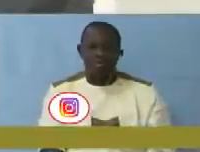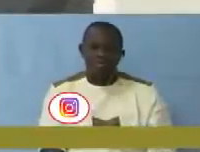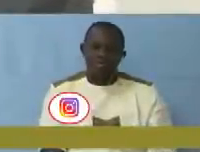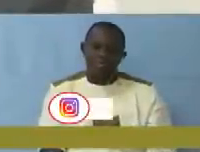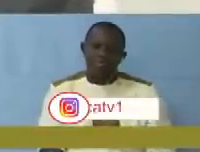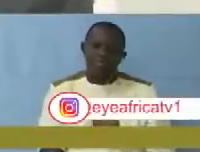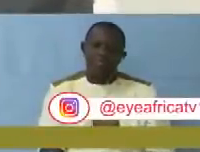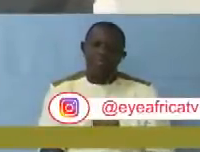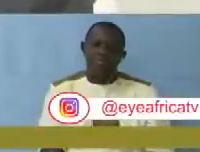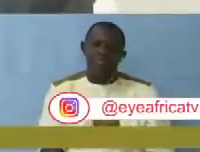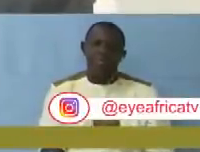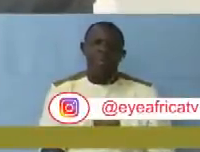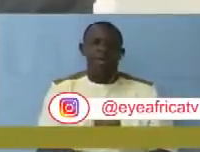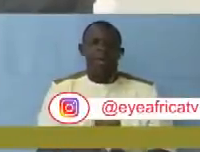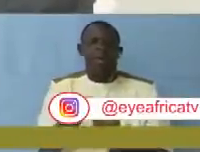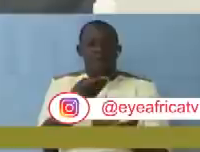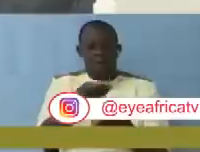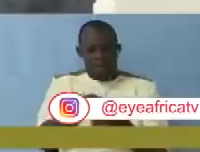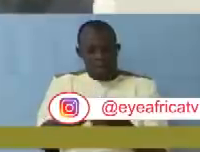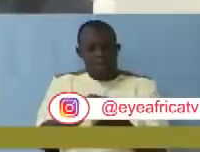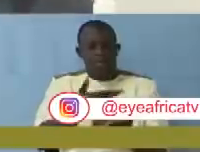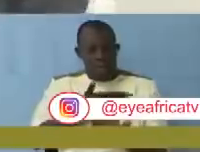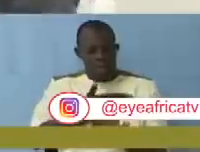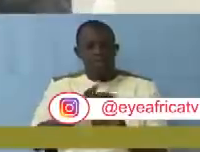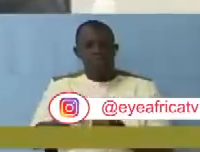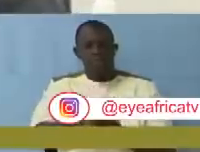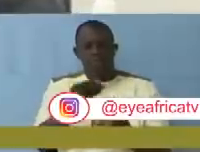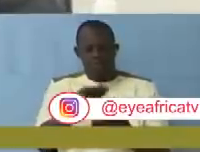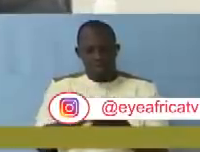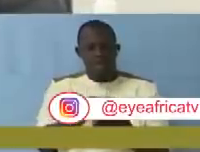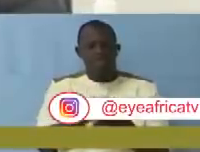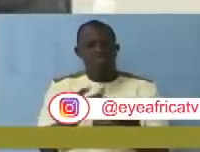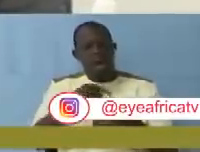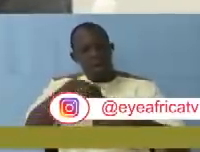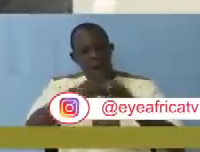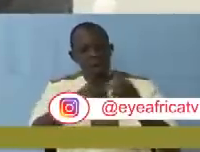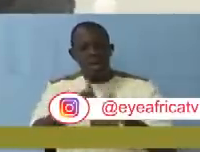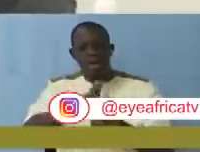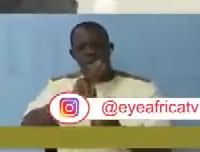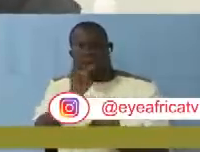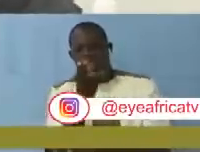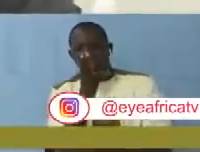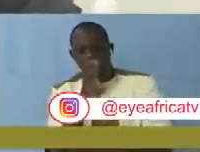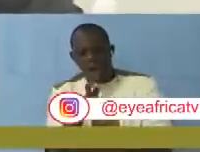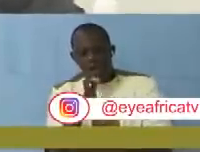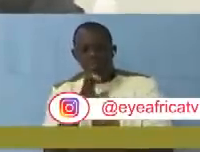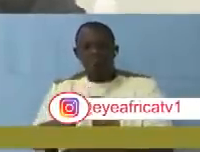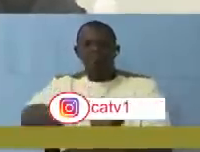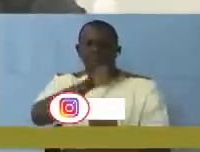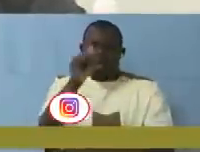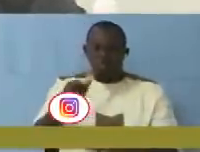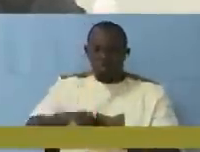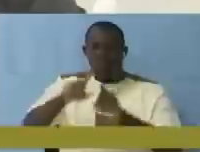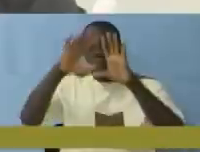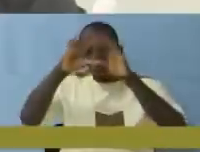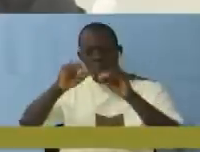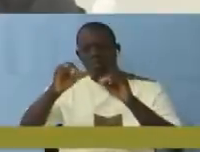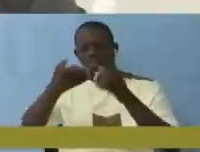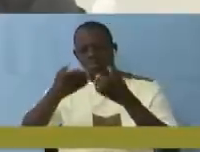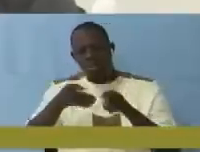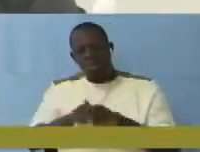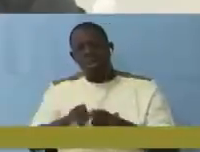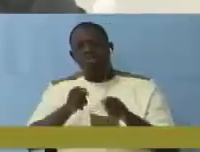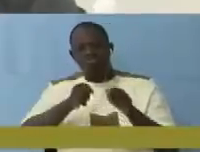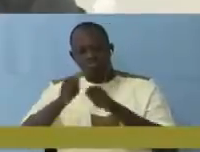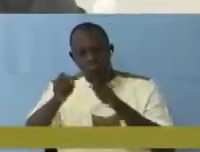Ha. For finance, you would have finance, human resources, and admin. Those na flo la karola ibe bunda soto la memmarta